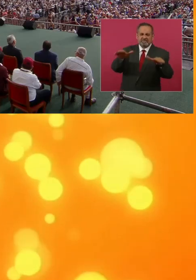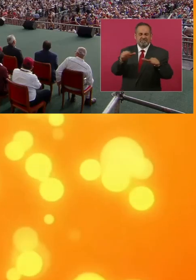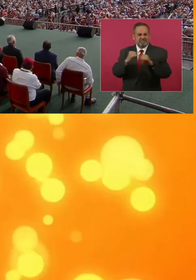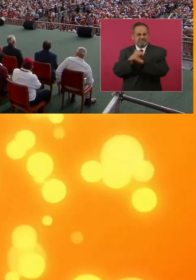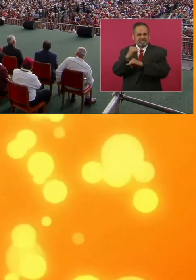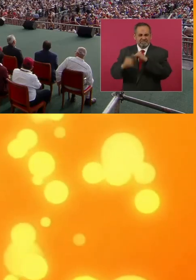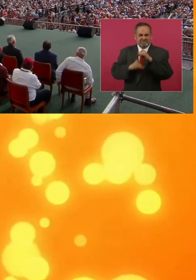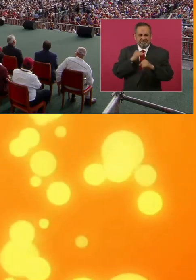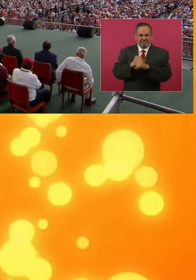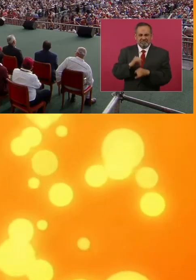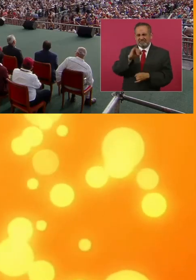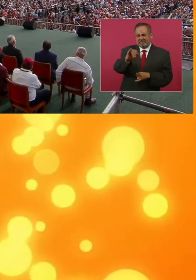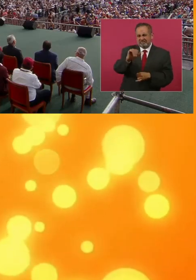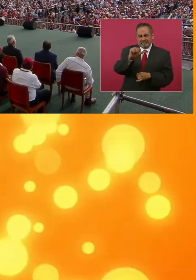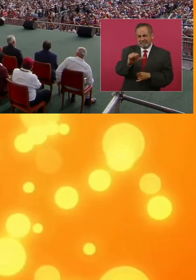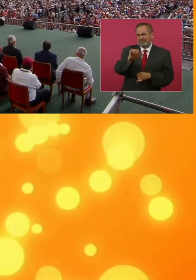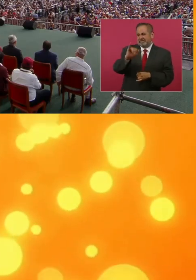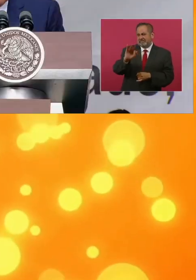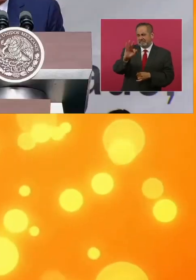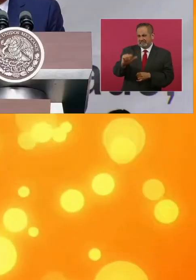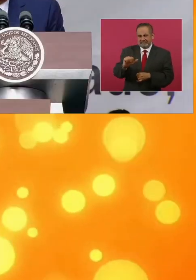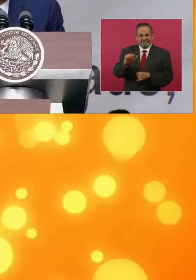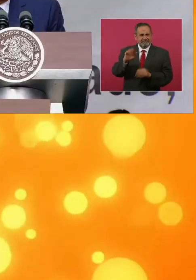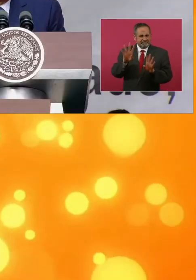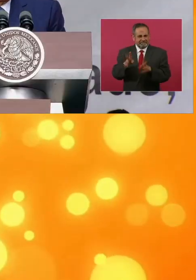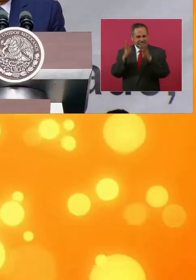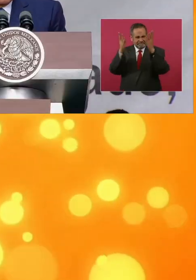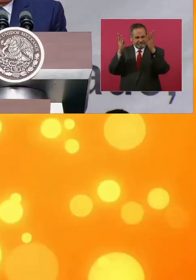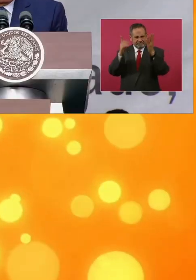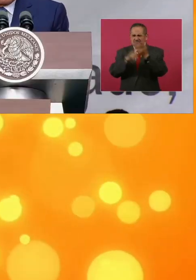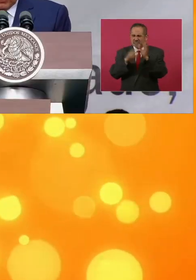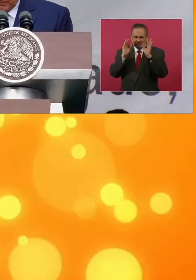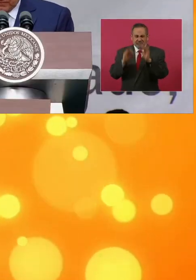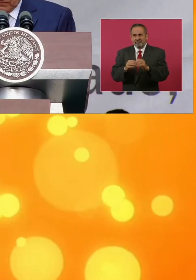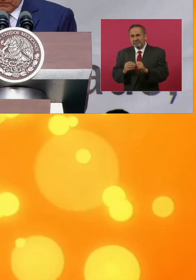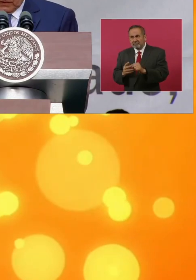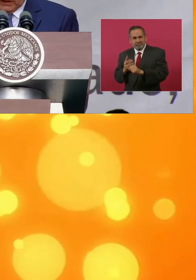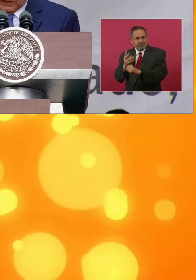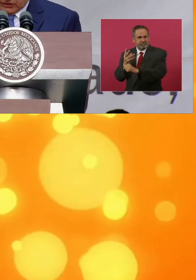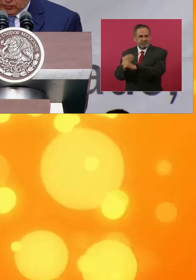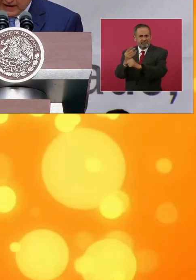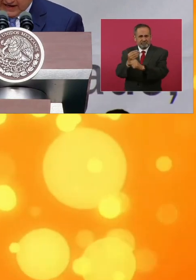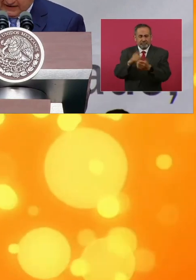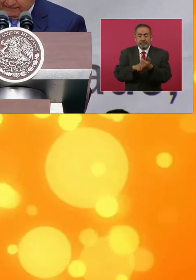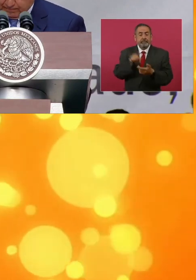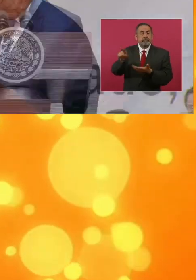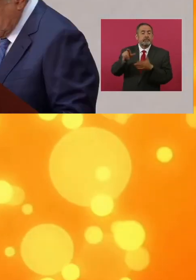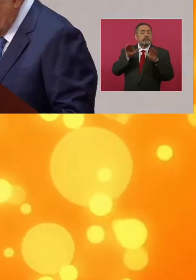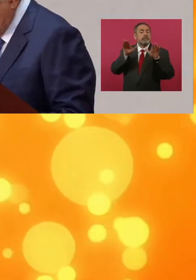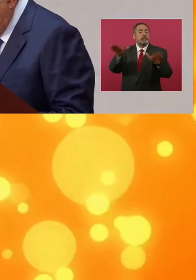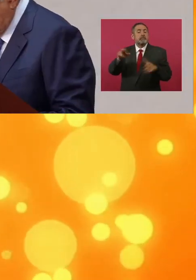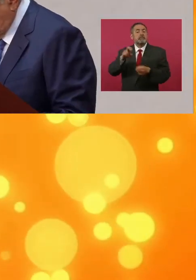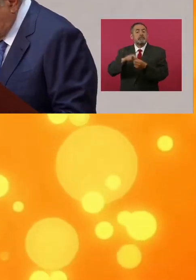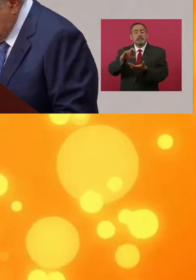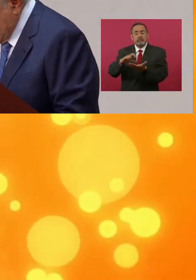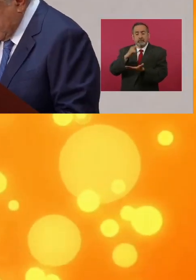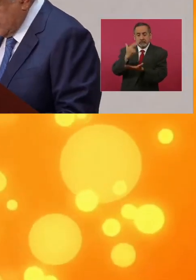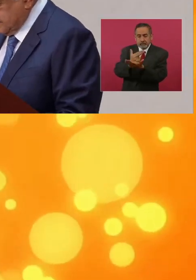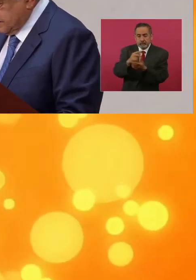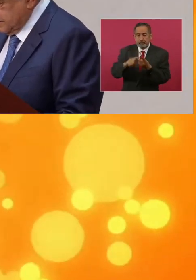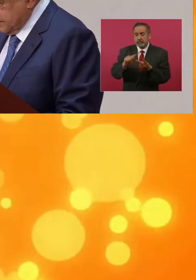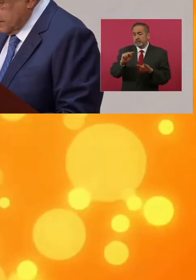So in this video, I'm going to translate part of a speech from the president of Mexico, because I think it's really